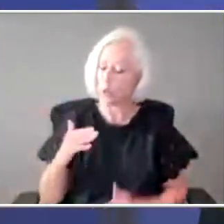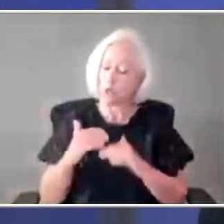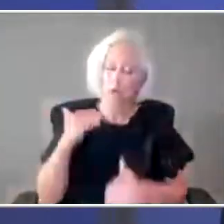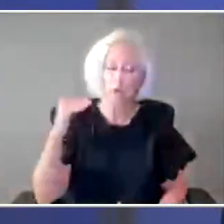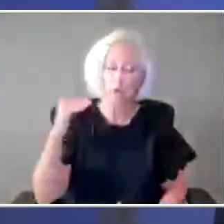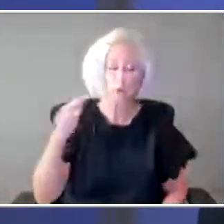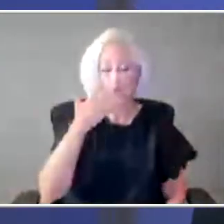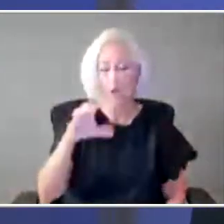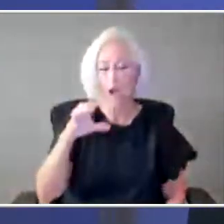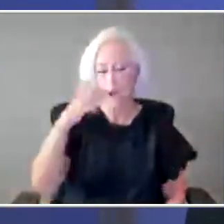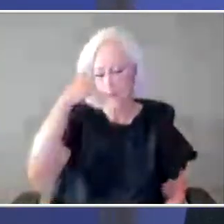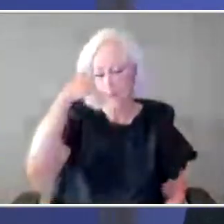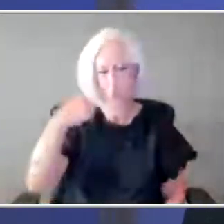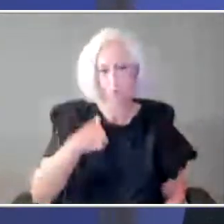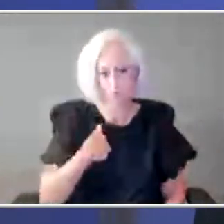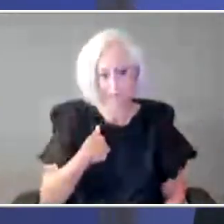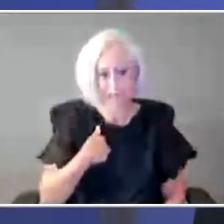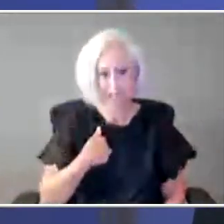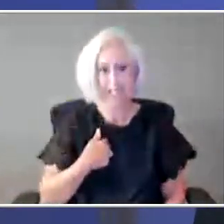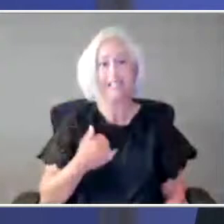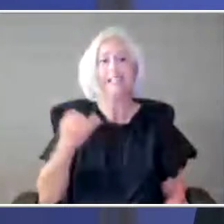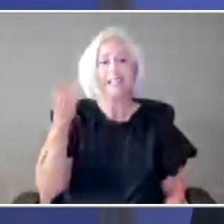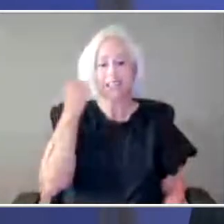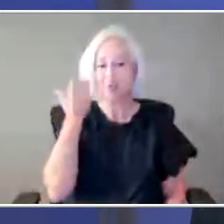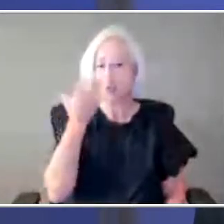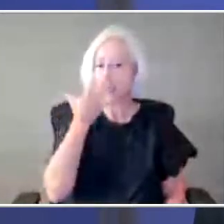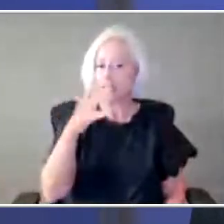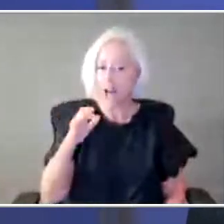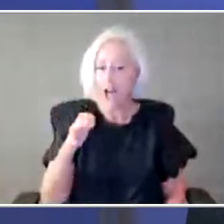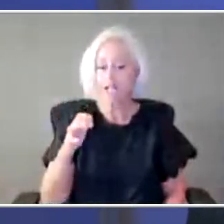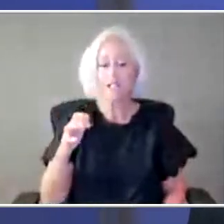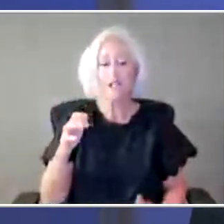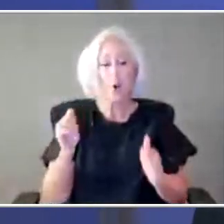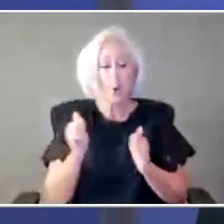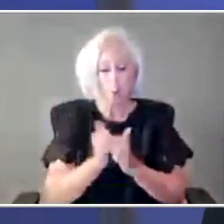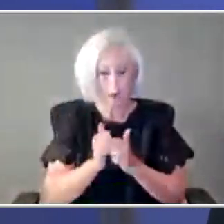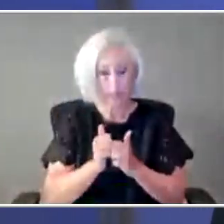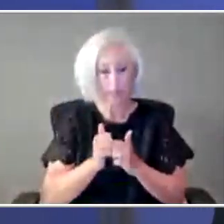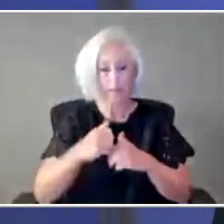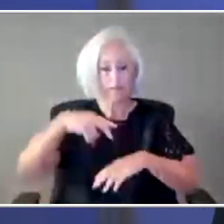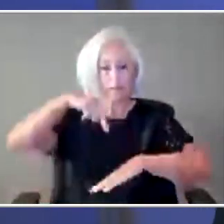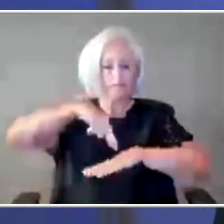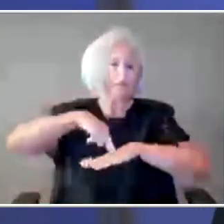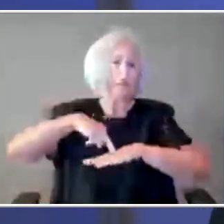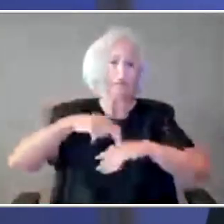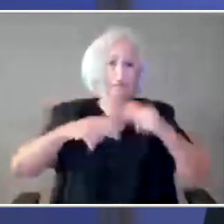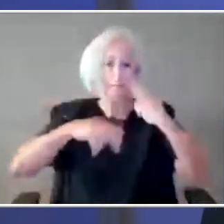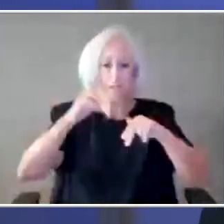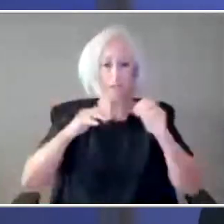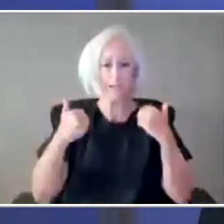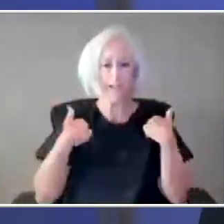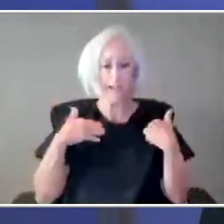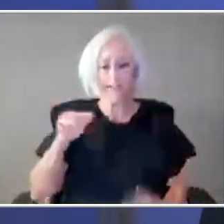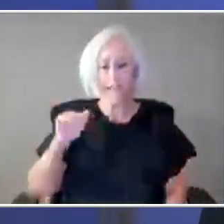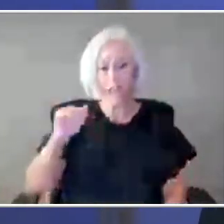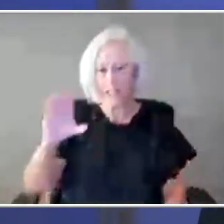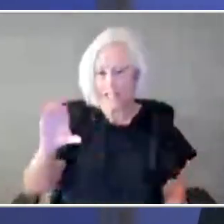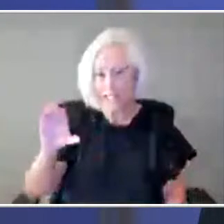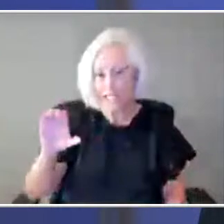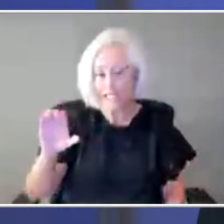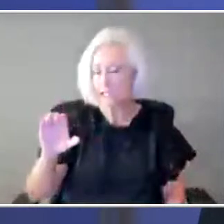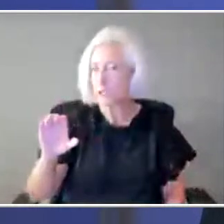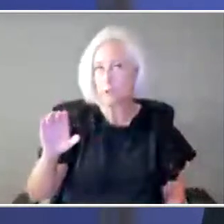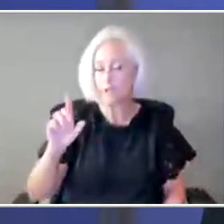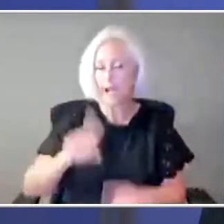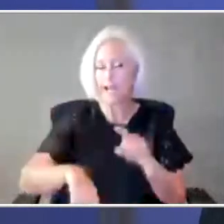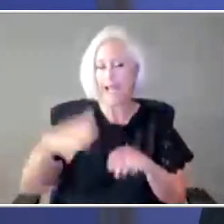when I was standing in an AC unit, I thought, oh my gosh, if I get out and about, it's going to be too much. And it was for me. So for me, I settled on all the cute